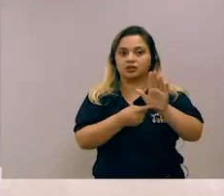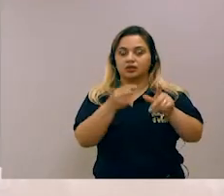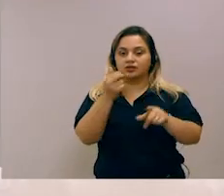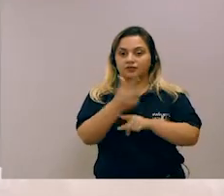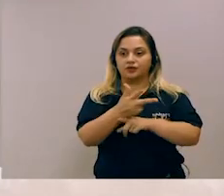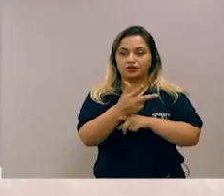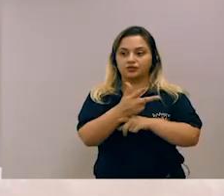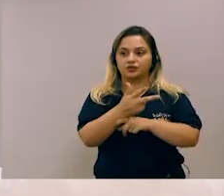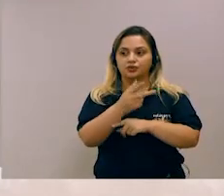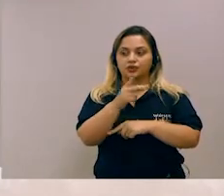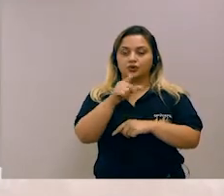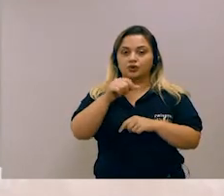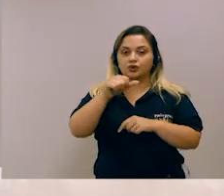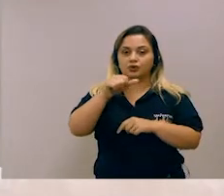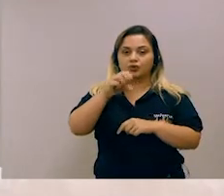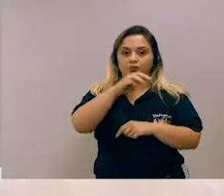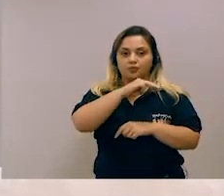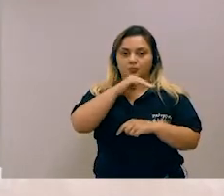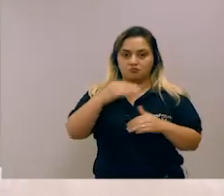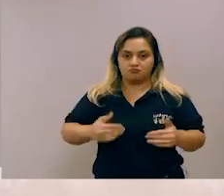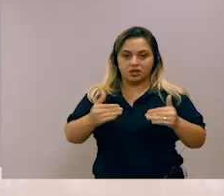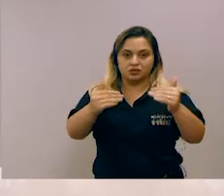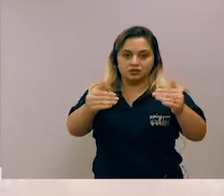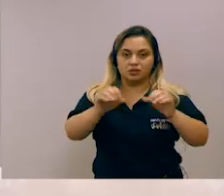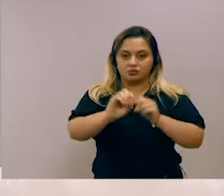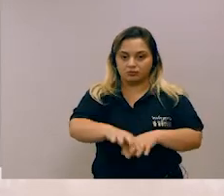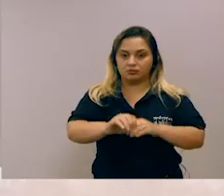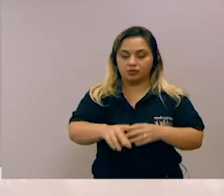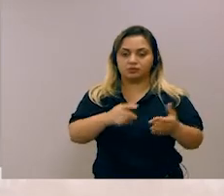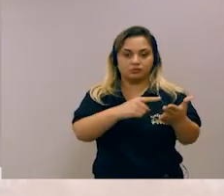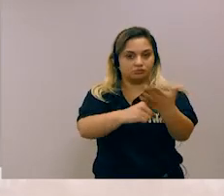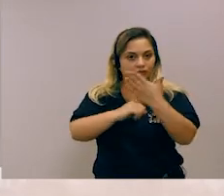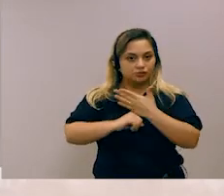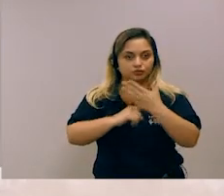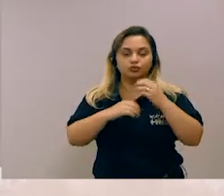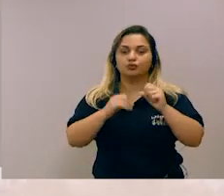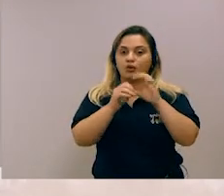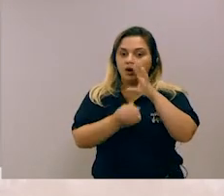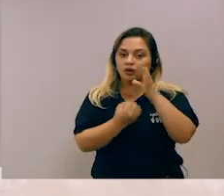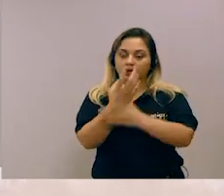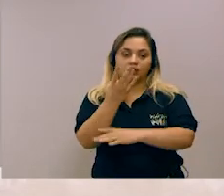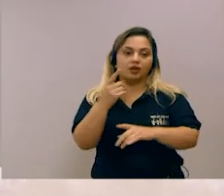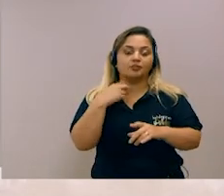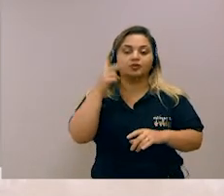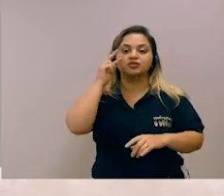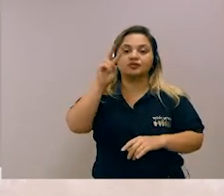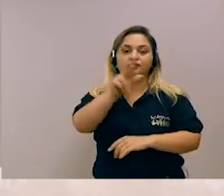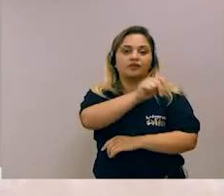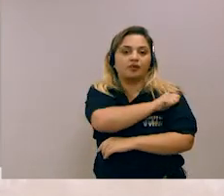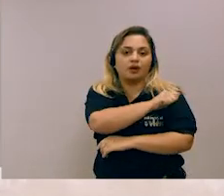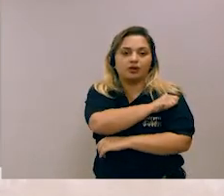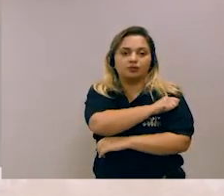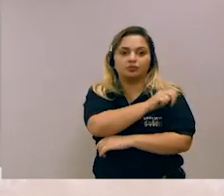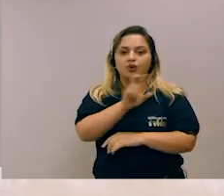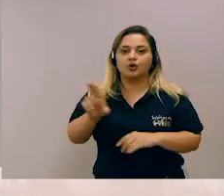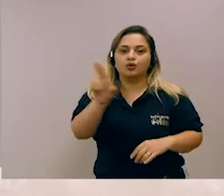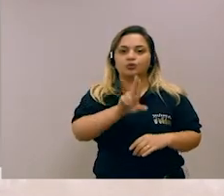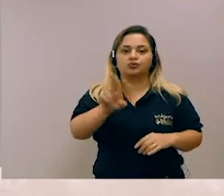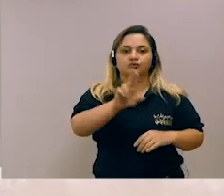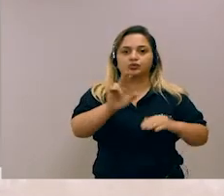classes. And you can see here that the students got to use our platform before they're choosing the major.